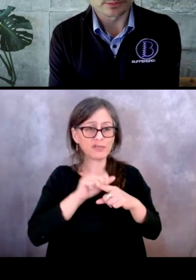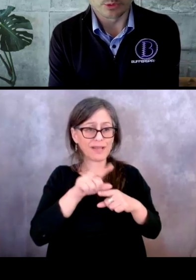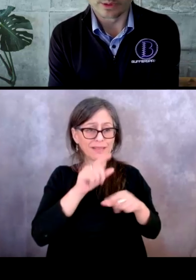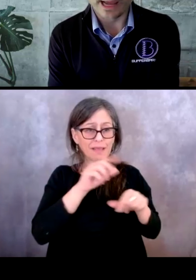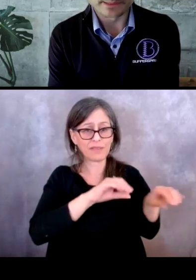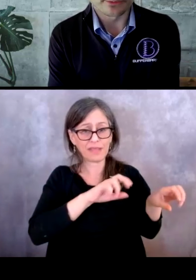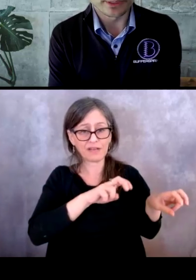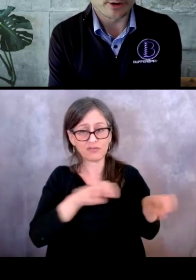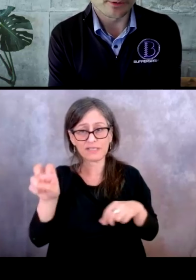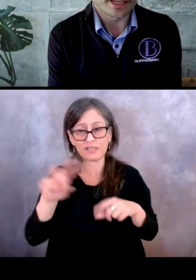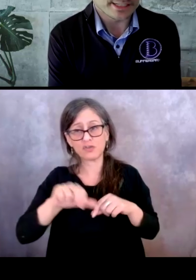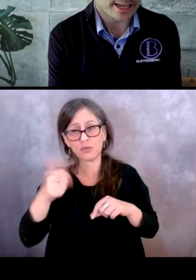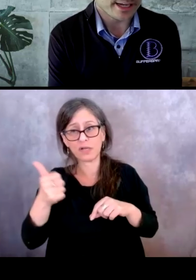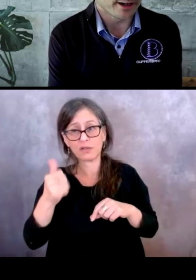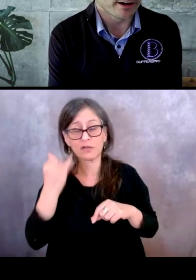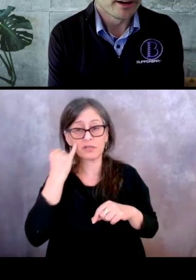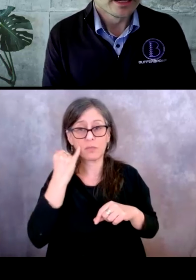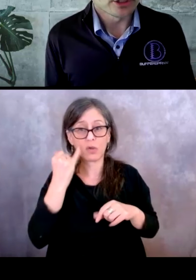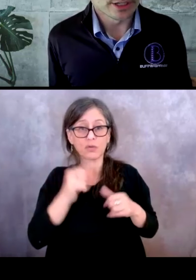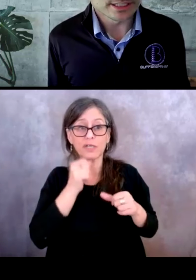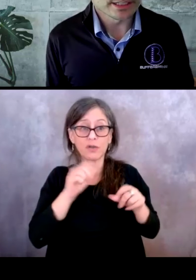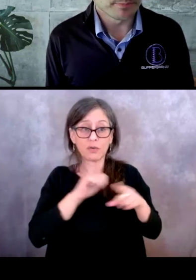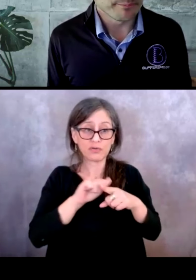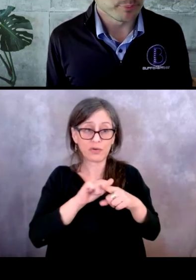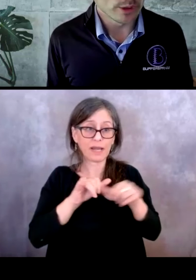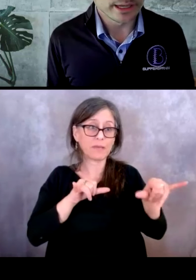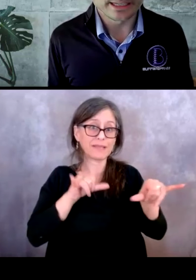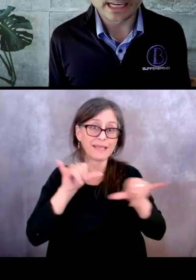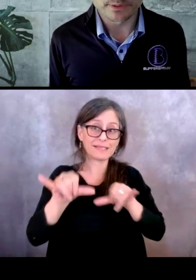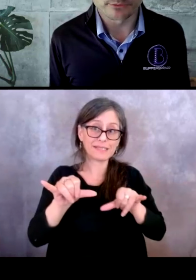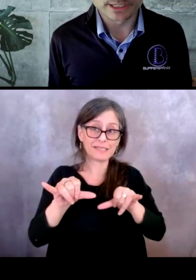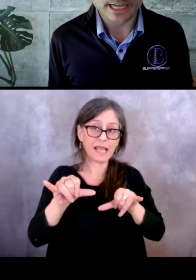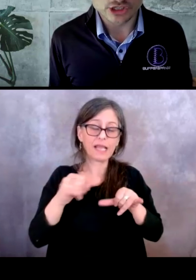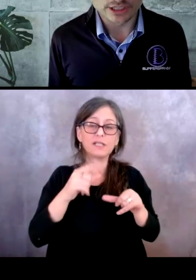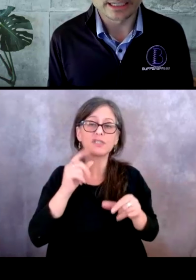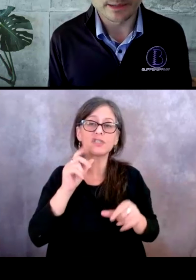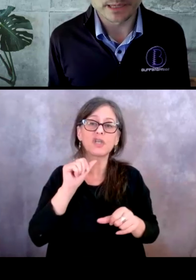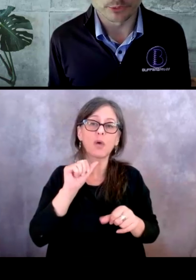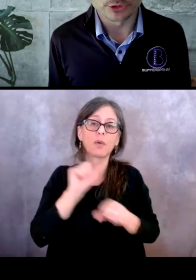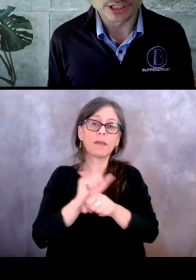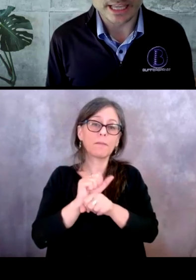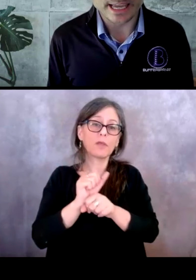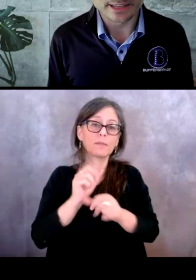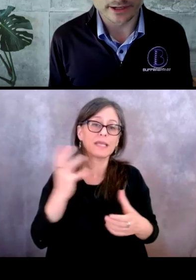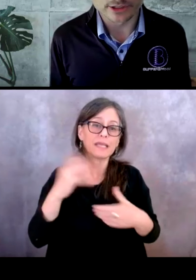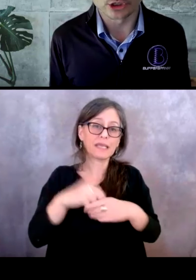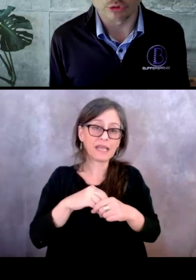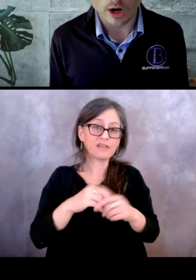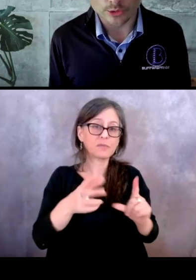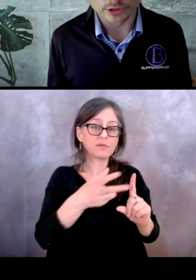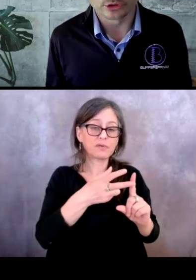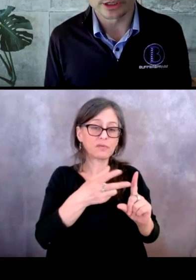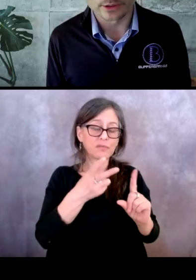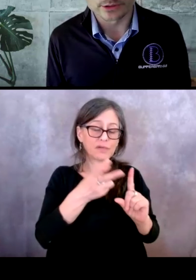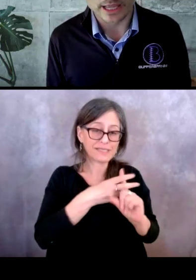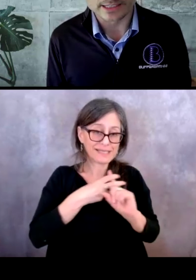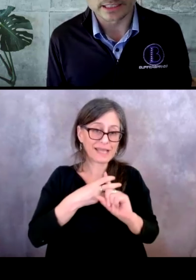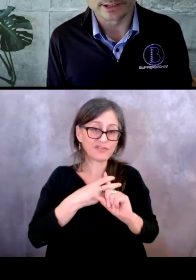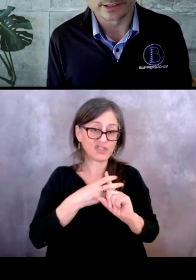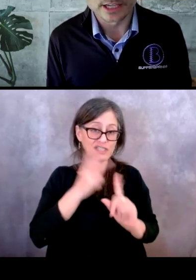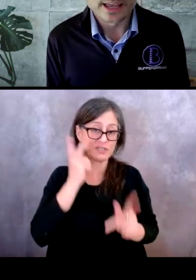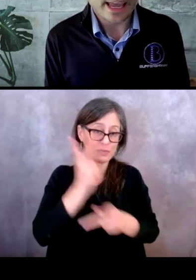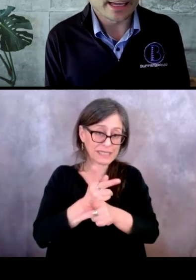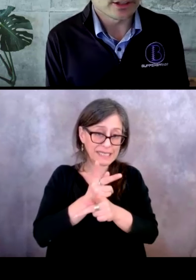somewhere else? Well, what happens if we don't and they stay here? So this is employee engagement and retention to get people to stay in there, to grow, to look at those